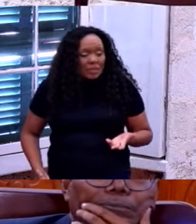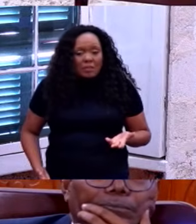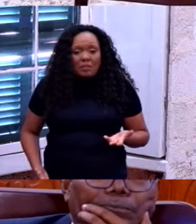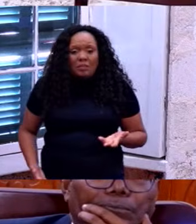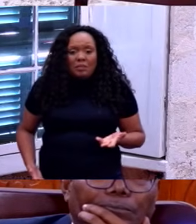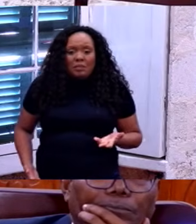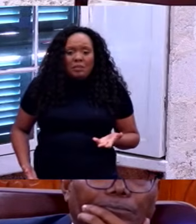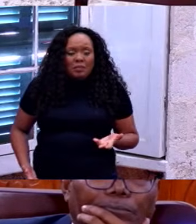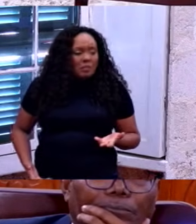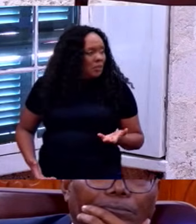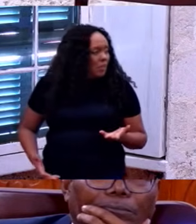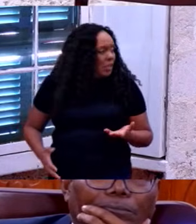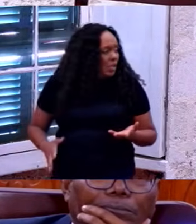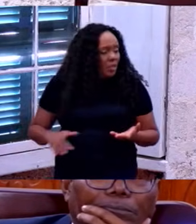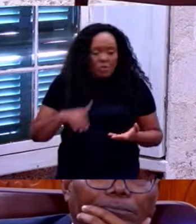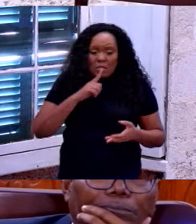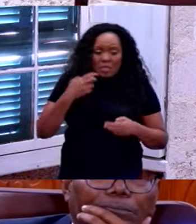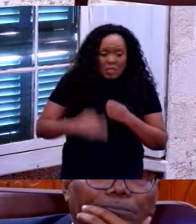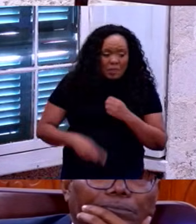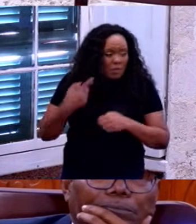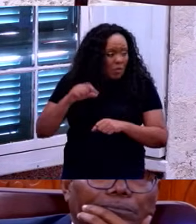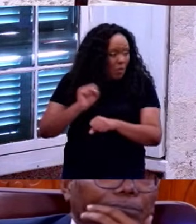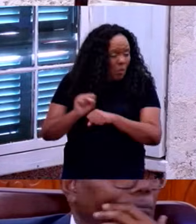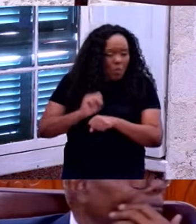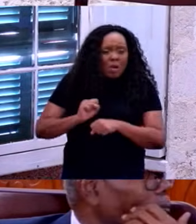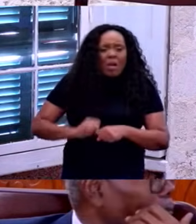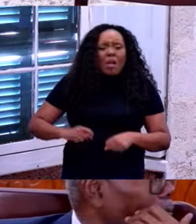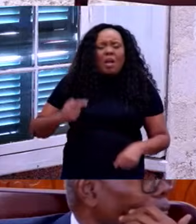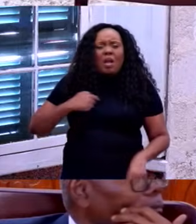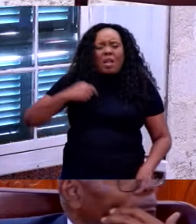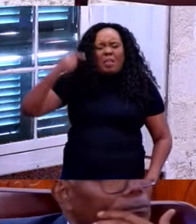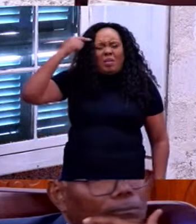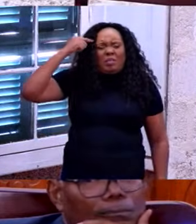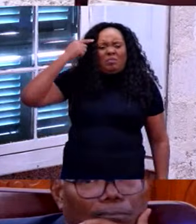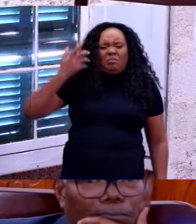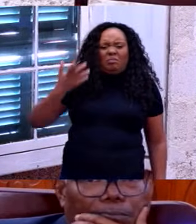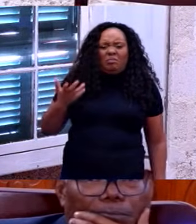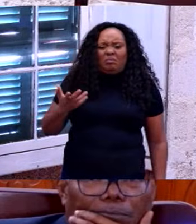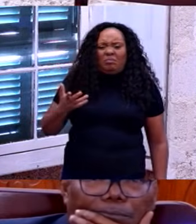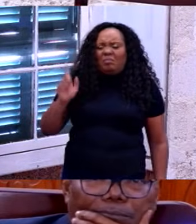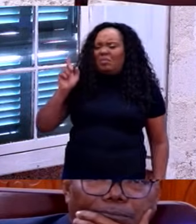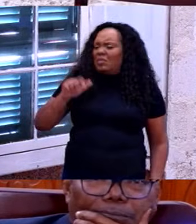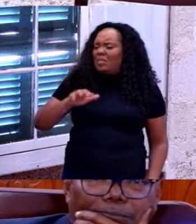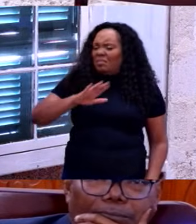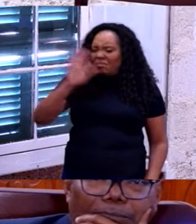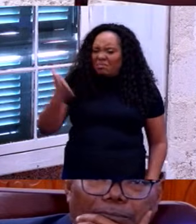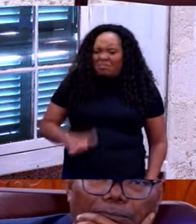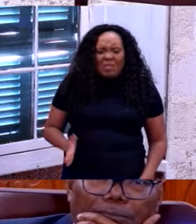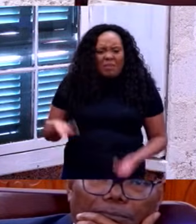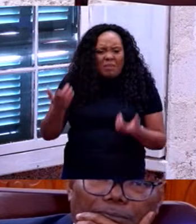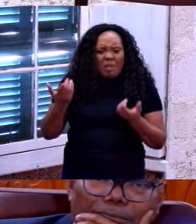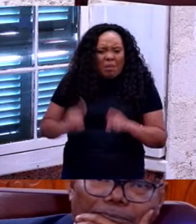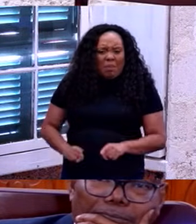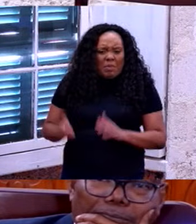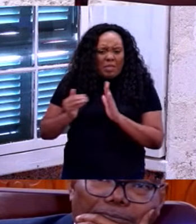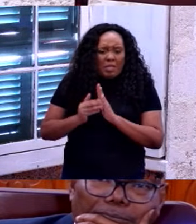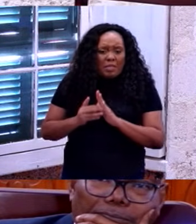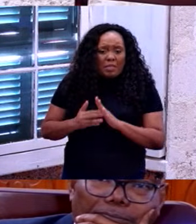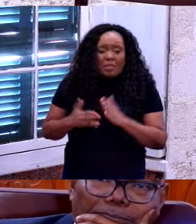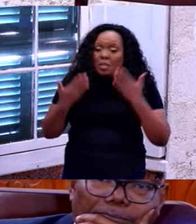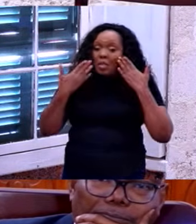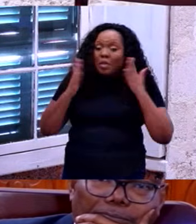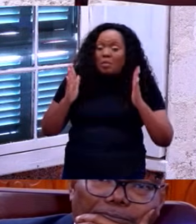functional perspective. And I had in mind that that should never occur again, because you cannot anticipate how people will